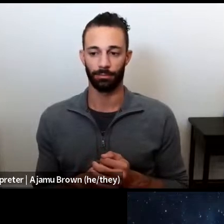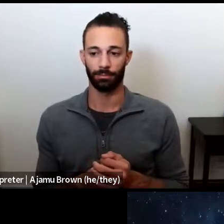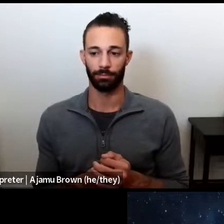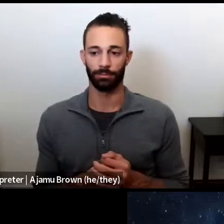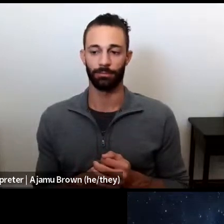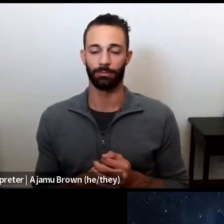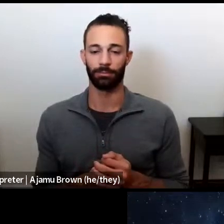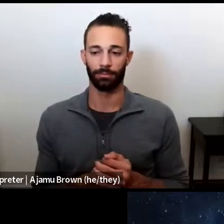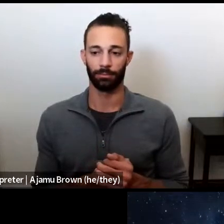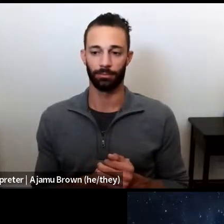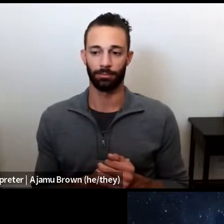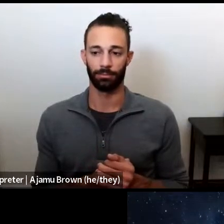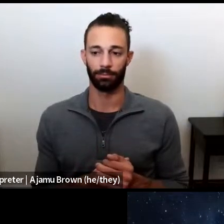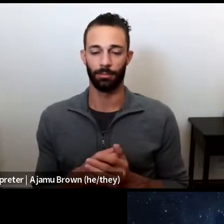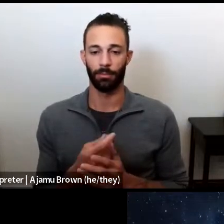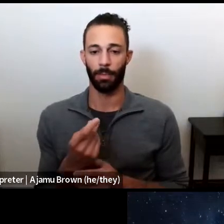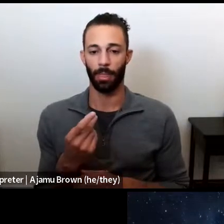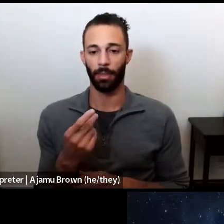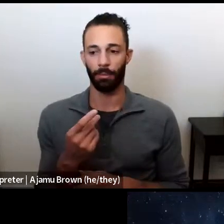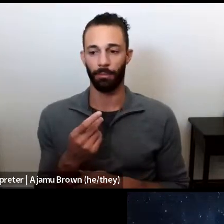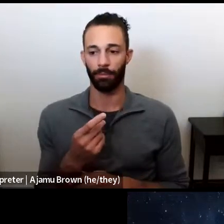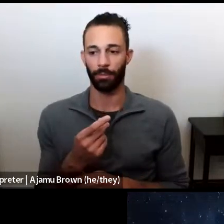Tarot.